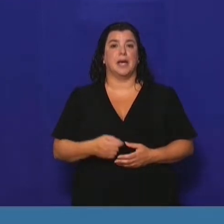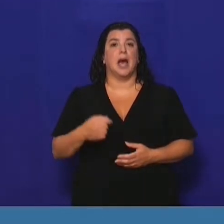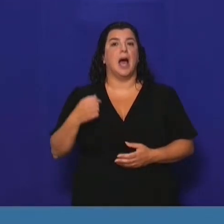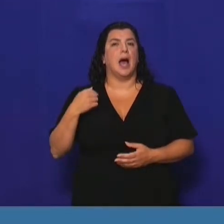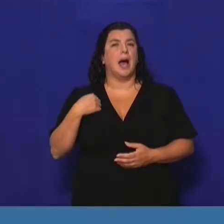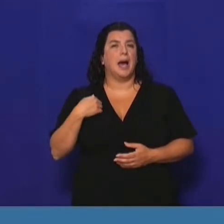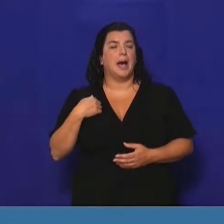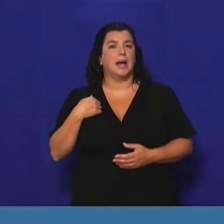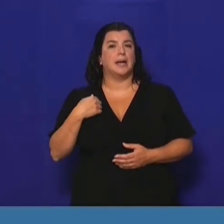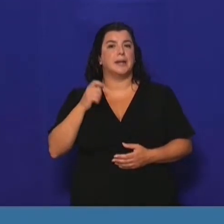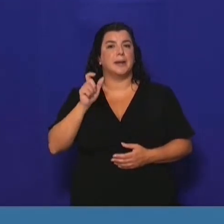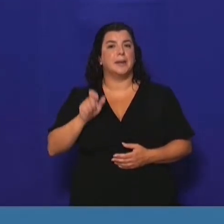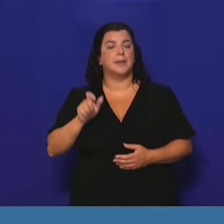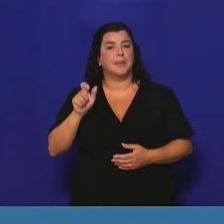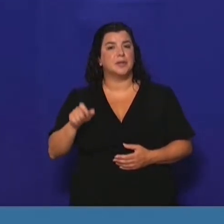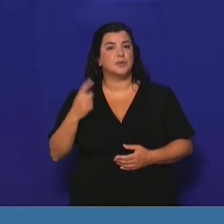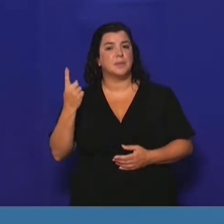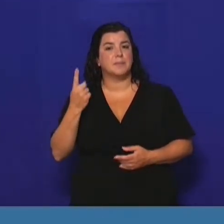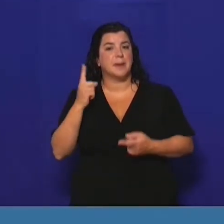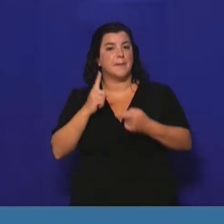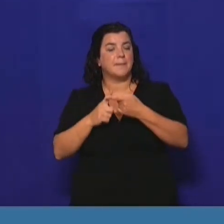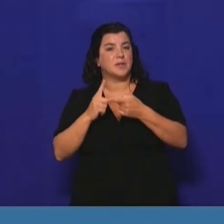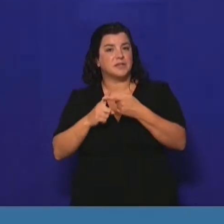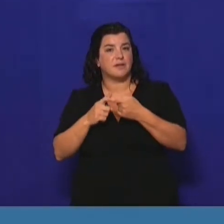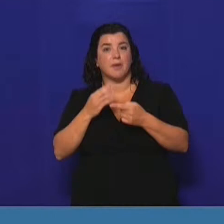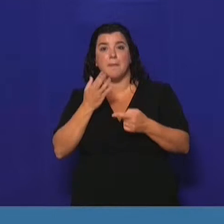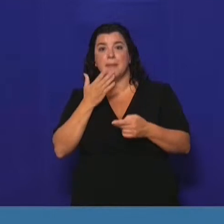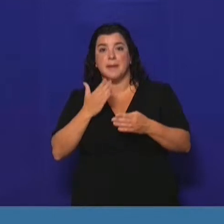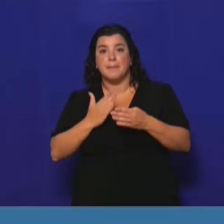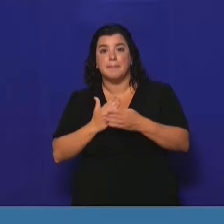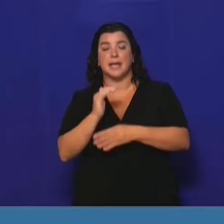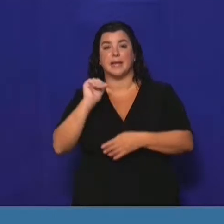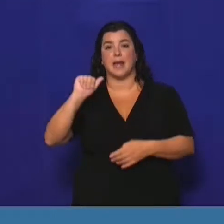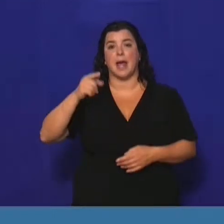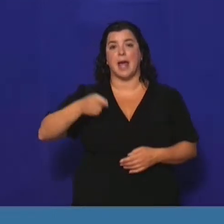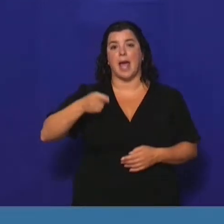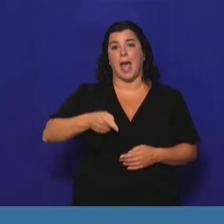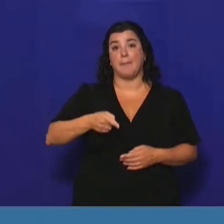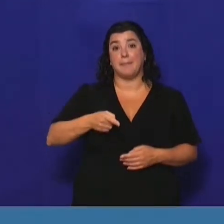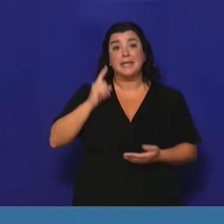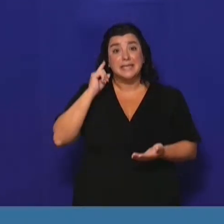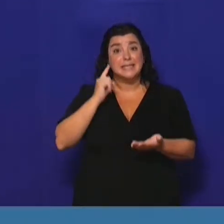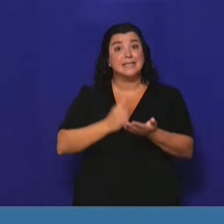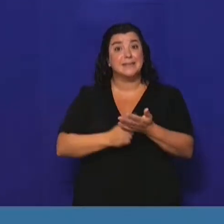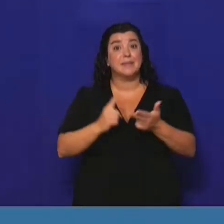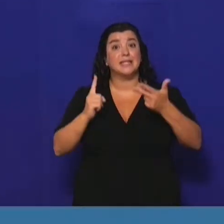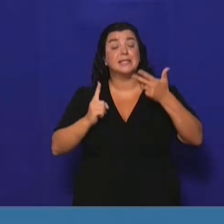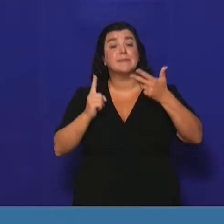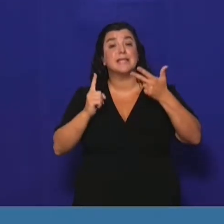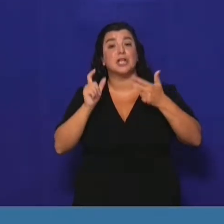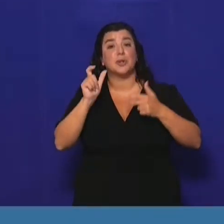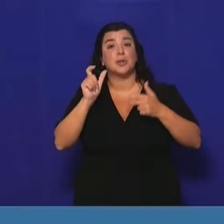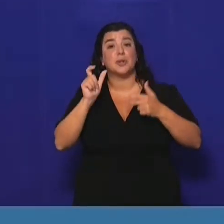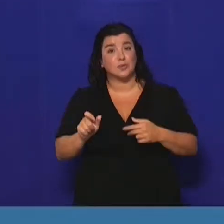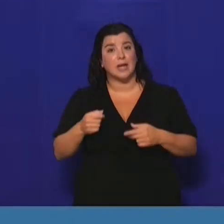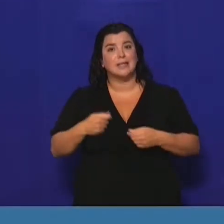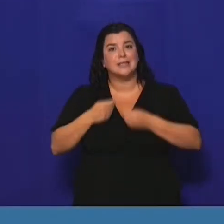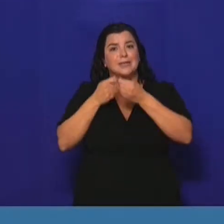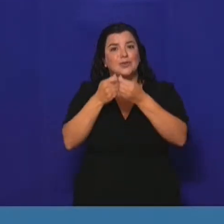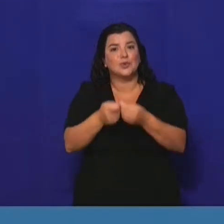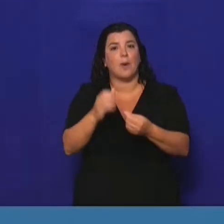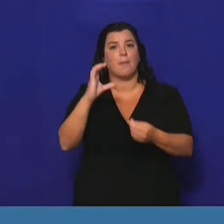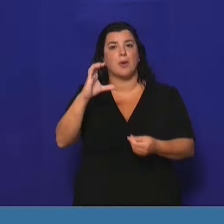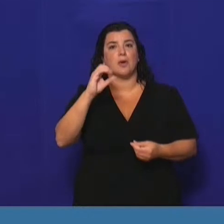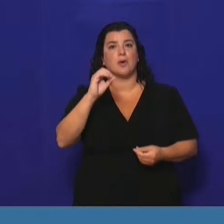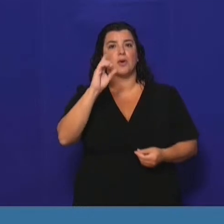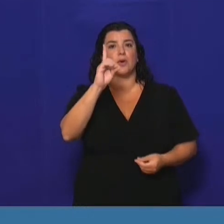minn meta bdejna din l-app li kienet launched, kellna 18 il-persuna li propju tajnijom il-kod biex huma